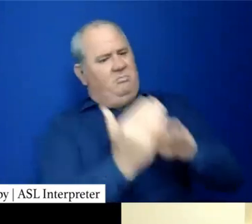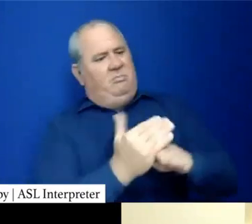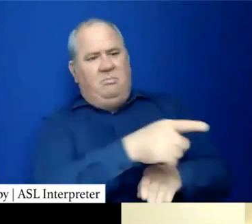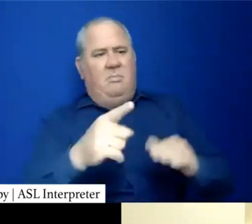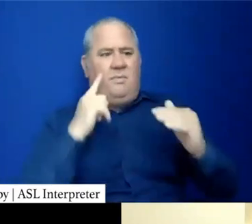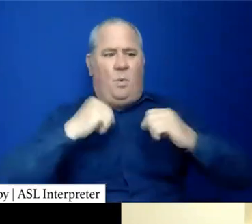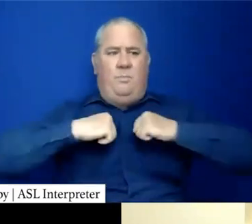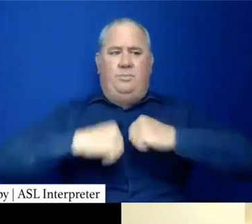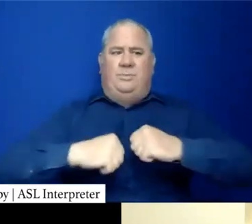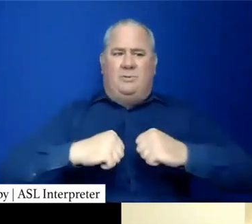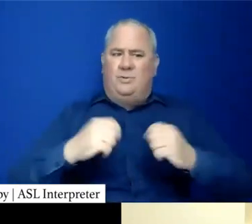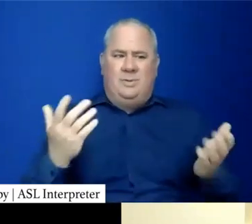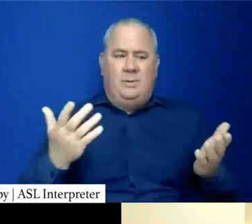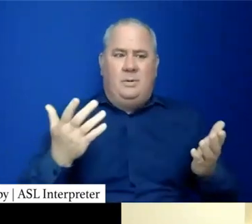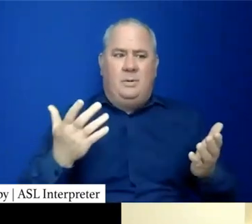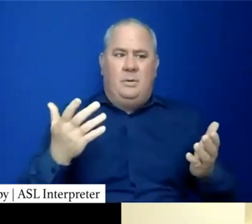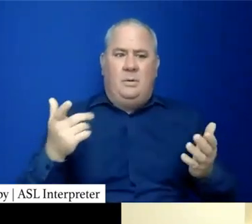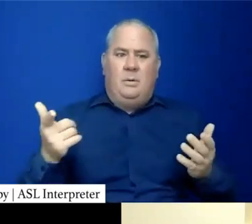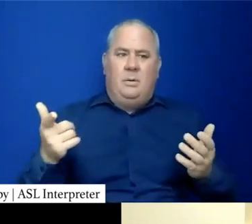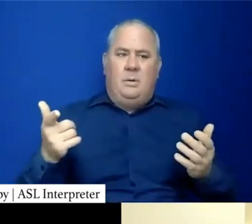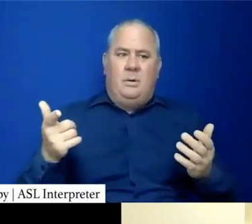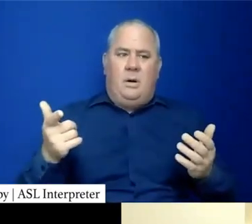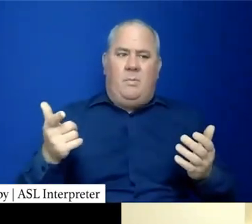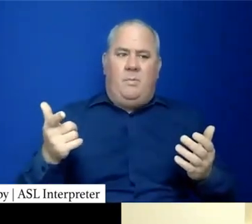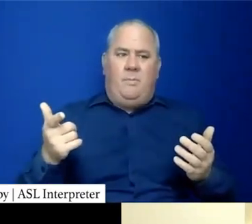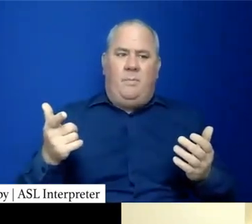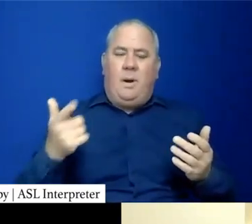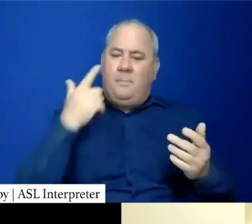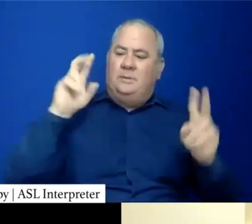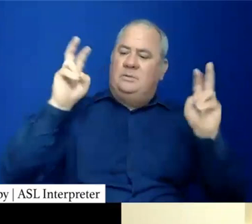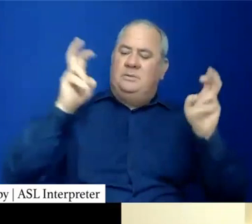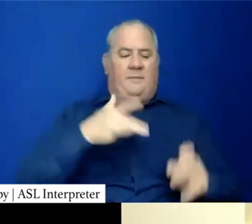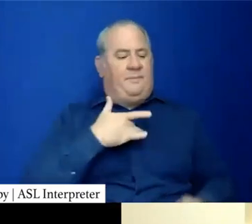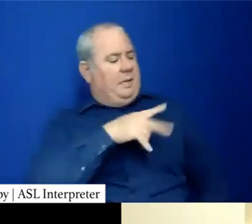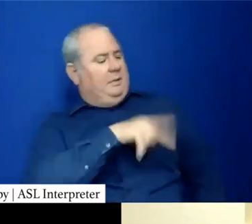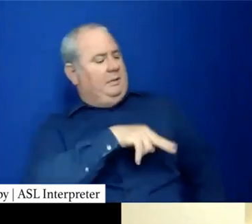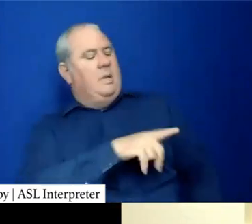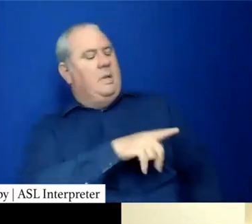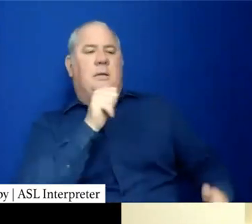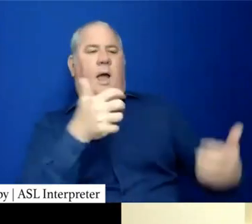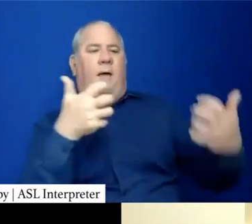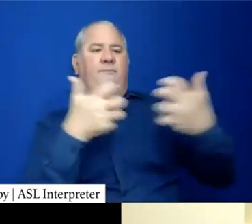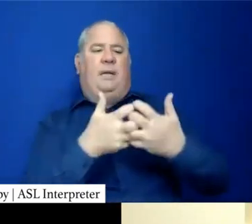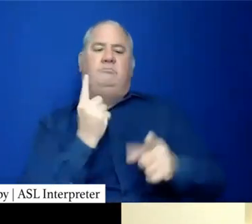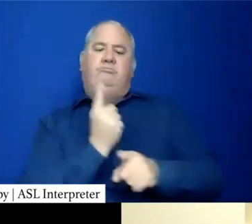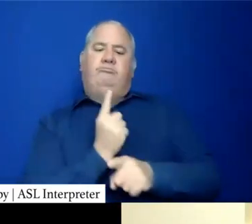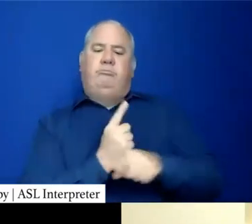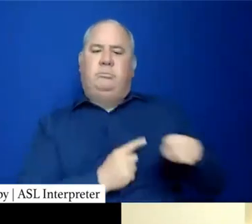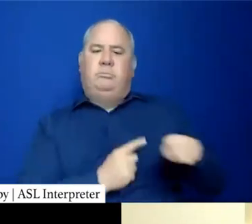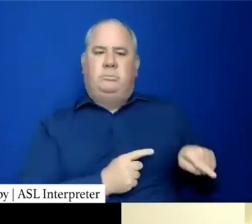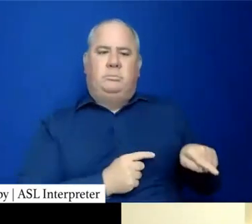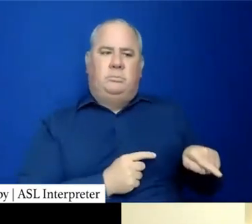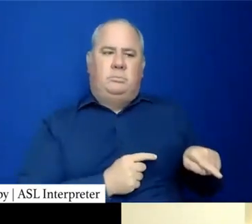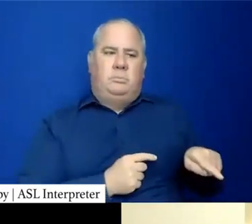that I didn't fit in. Mm-hmm. Like, I didn't look the way their employees were supposed to look.